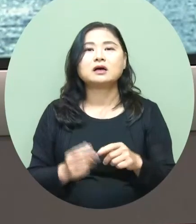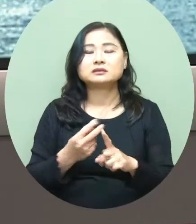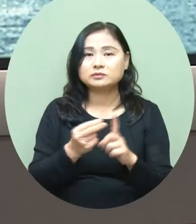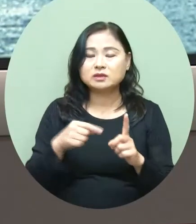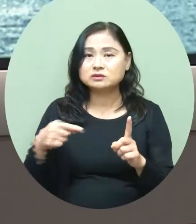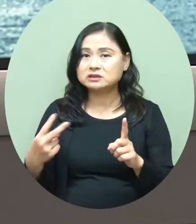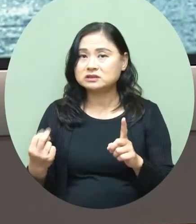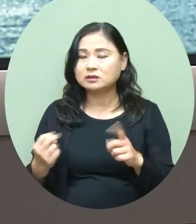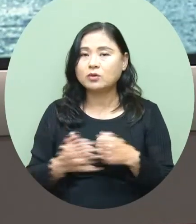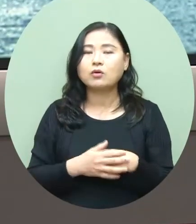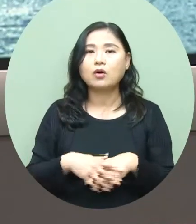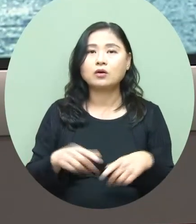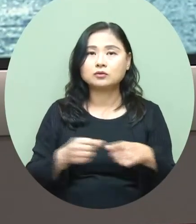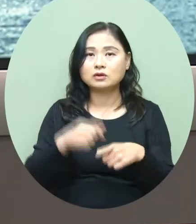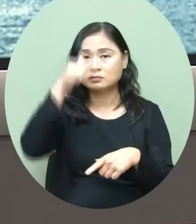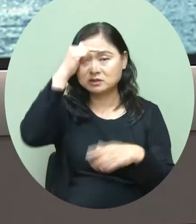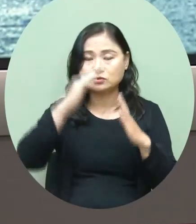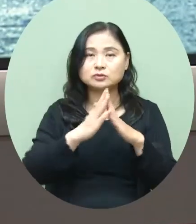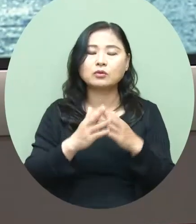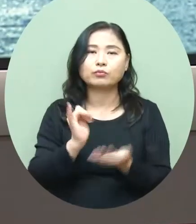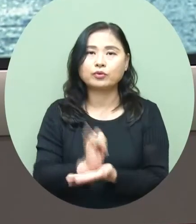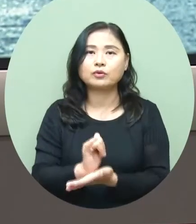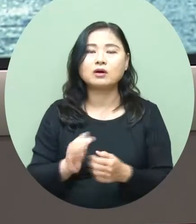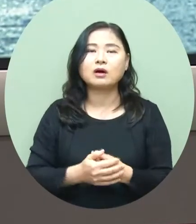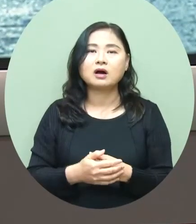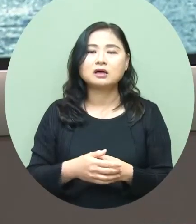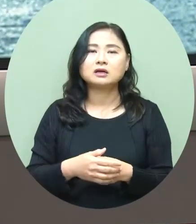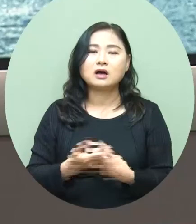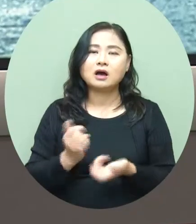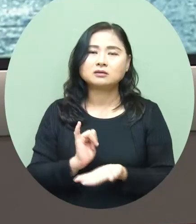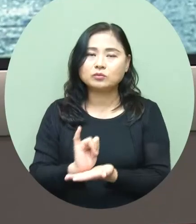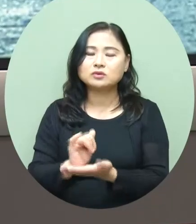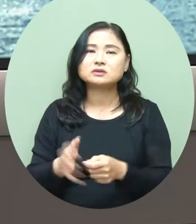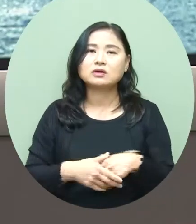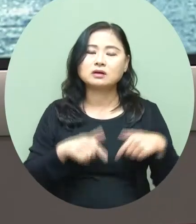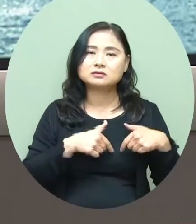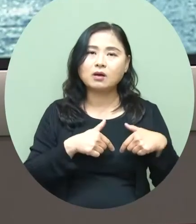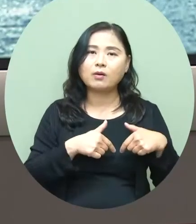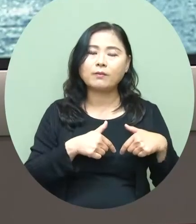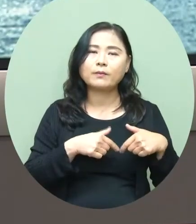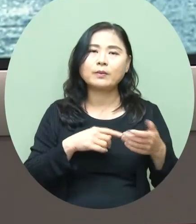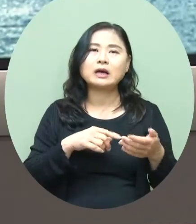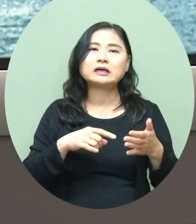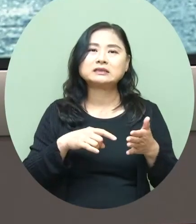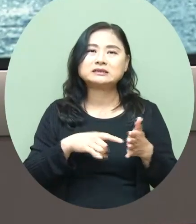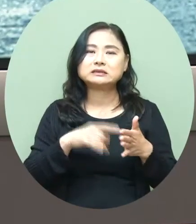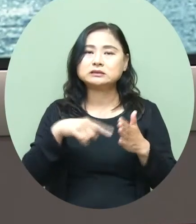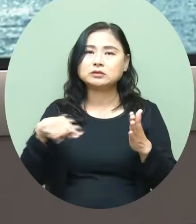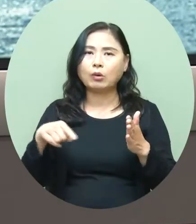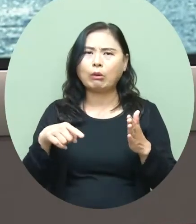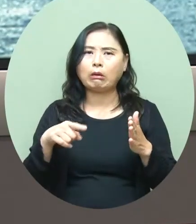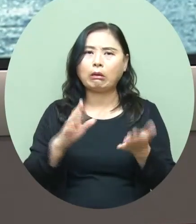between the 17th and the 20th, he stayed in a public hospital. As I said, when he was admitted, there